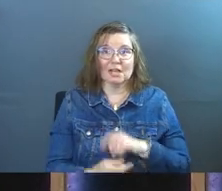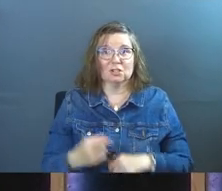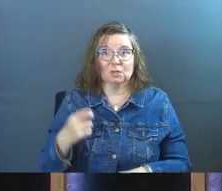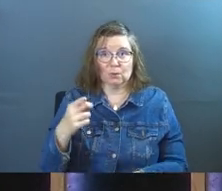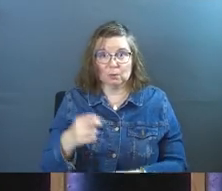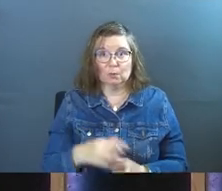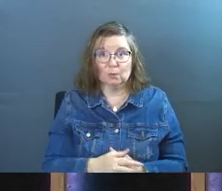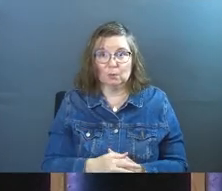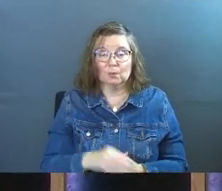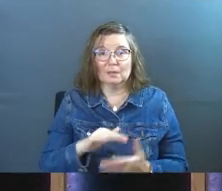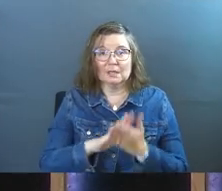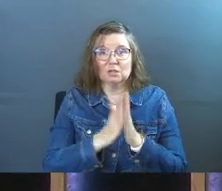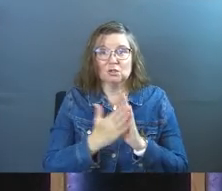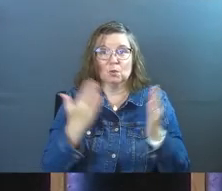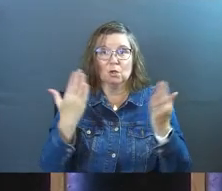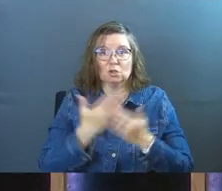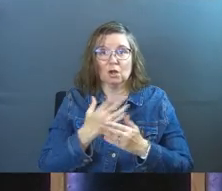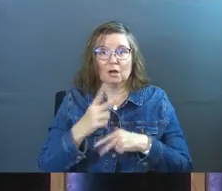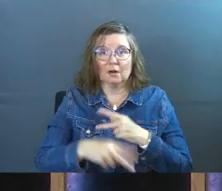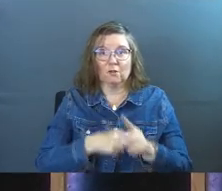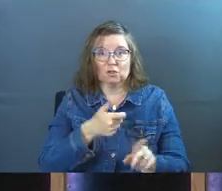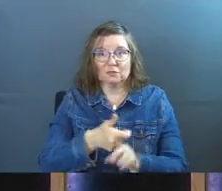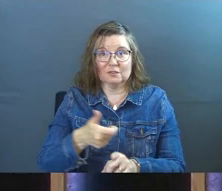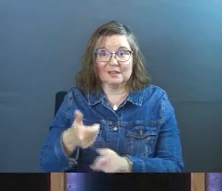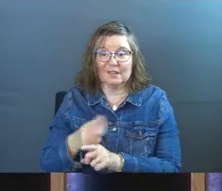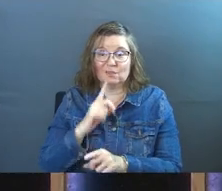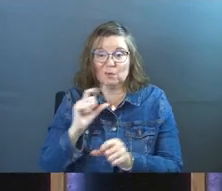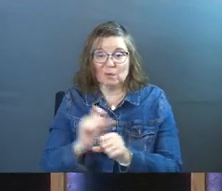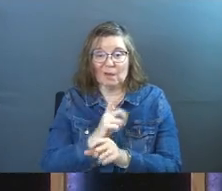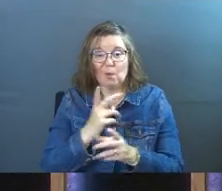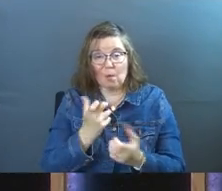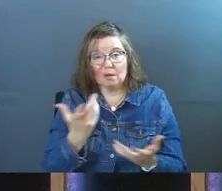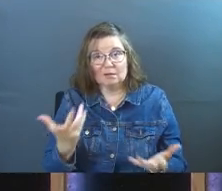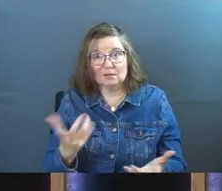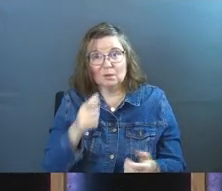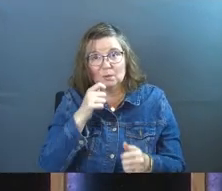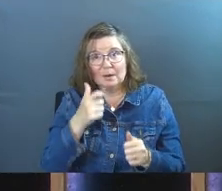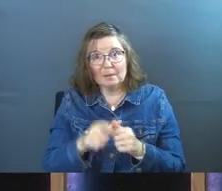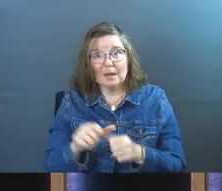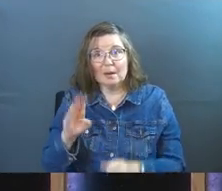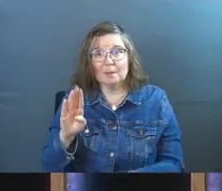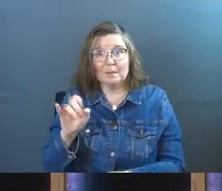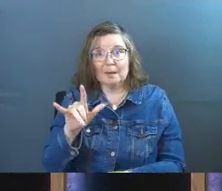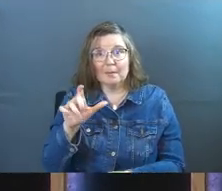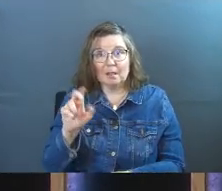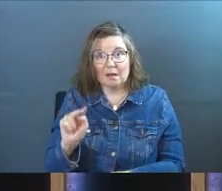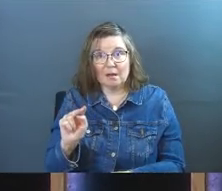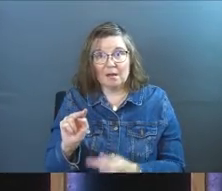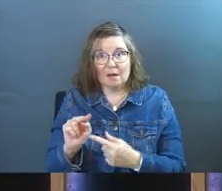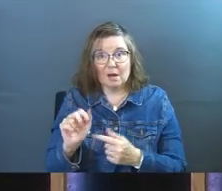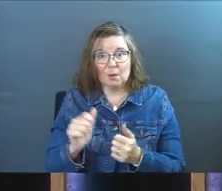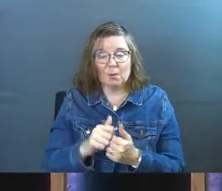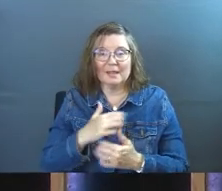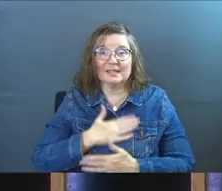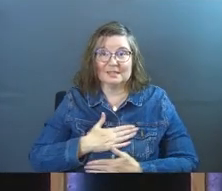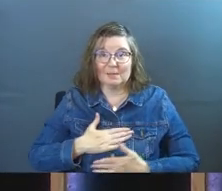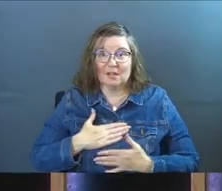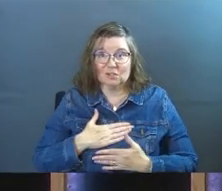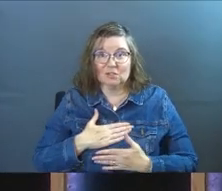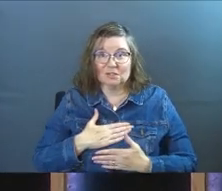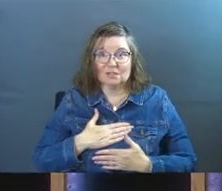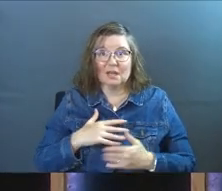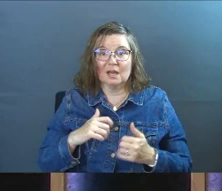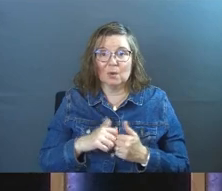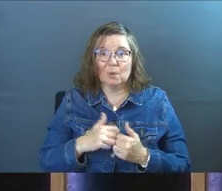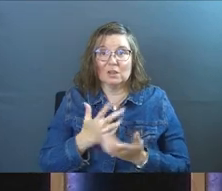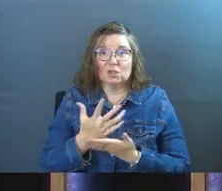you into a darker version of yourself than you actually want to be. Remember Babylon? With its pleasures